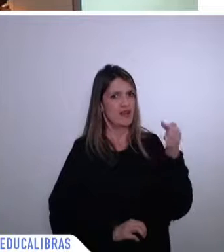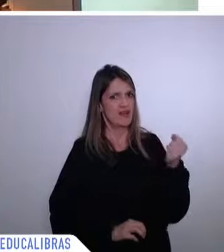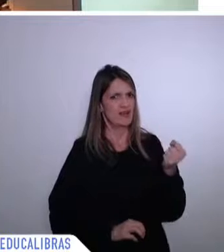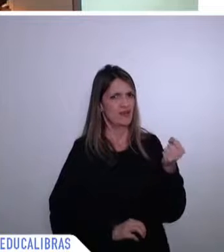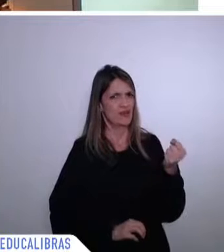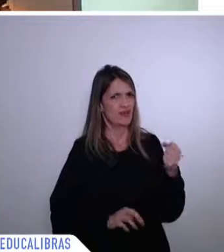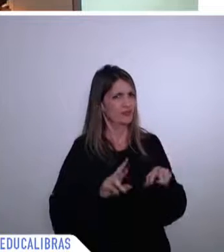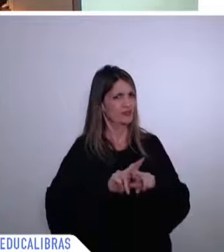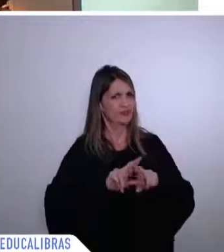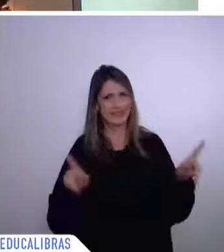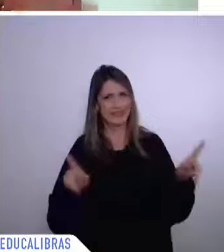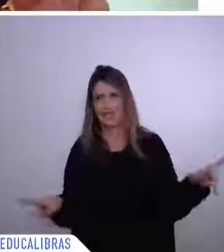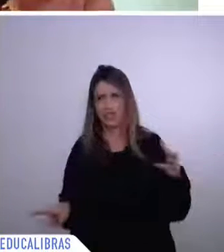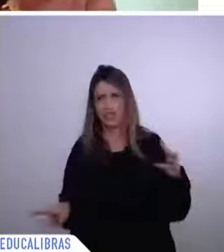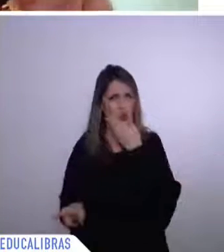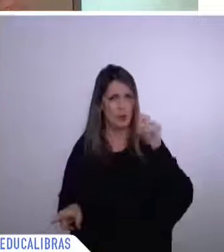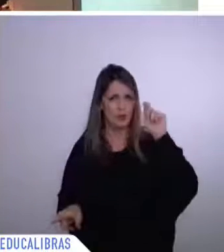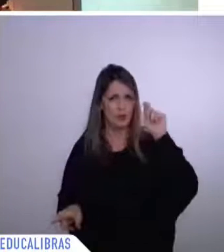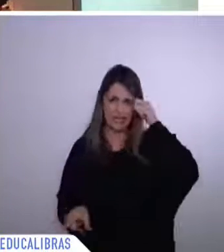superiority over